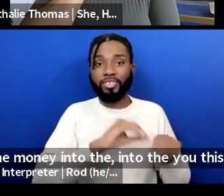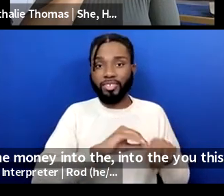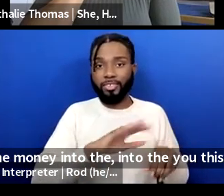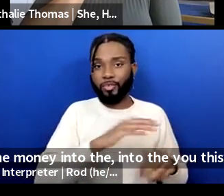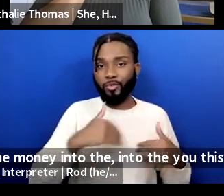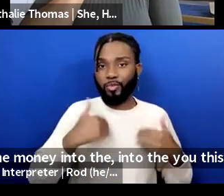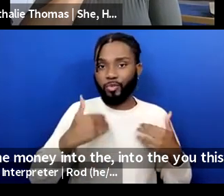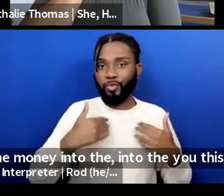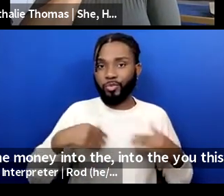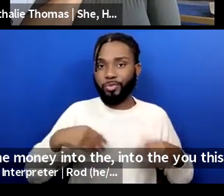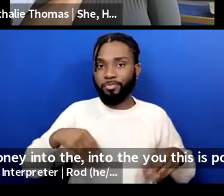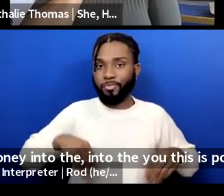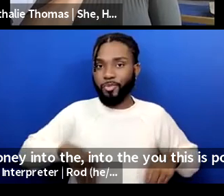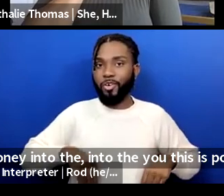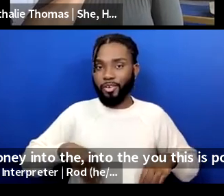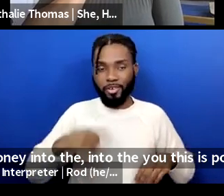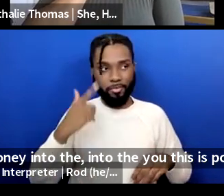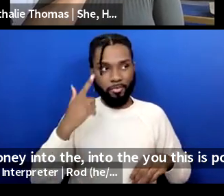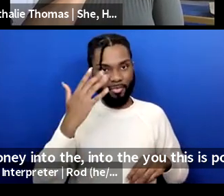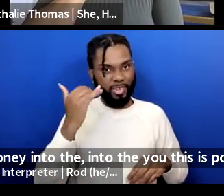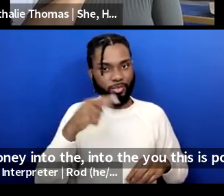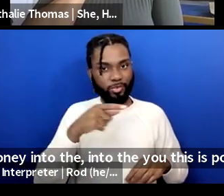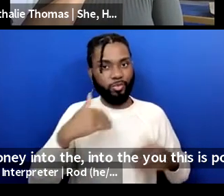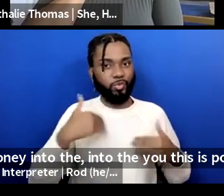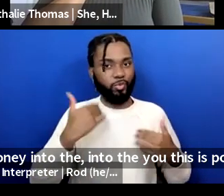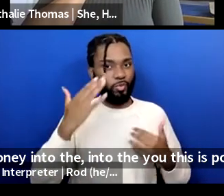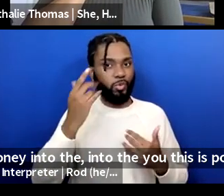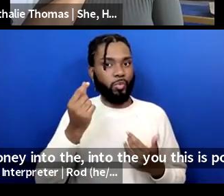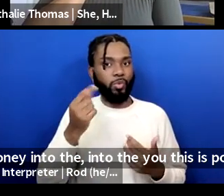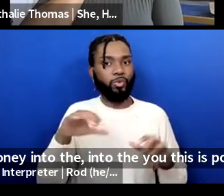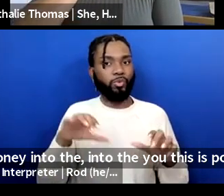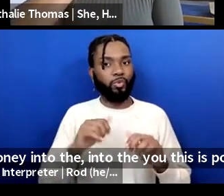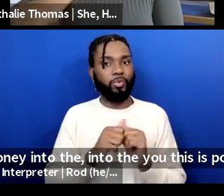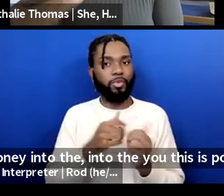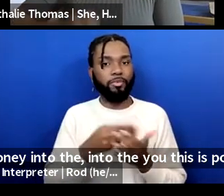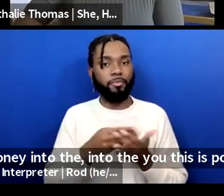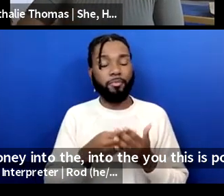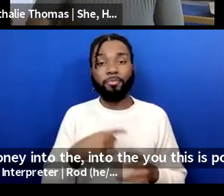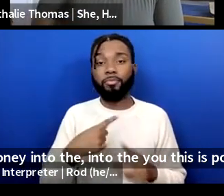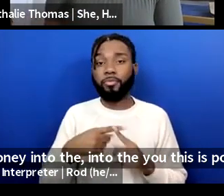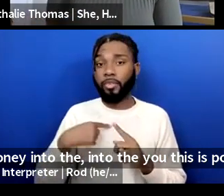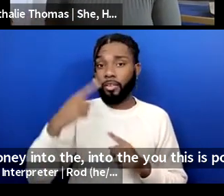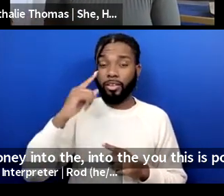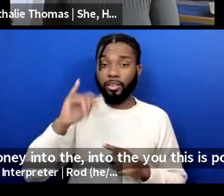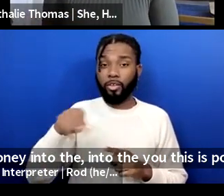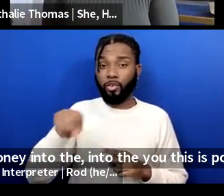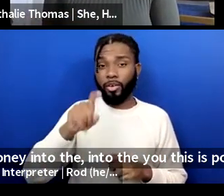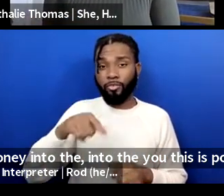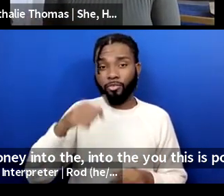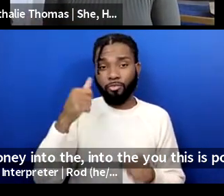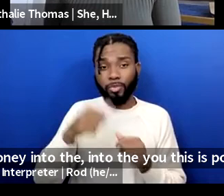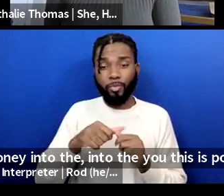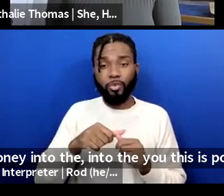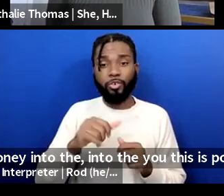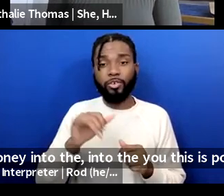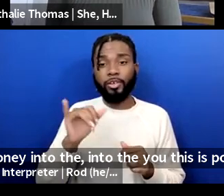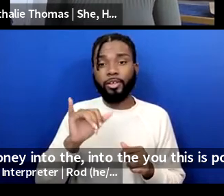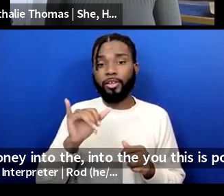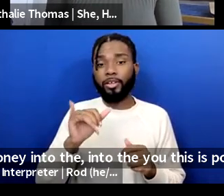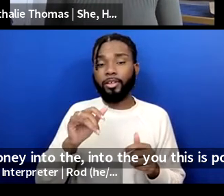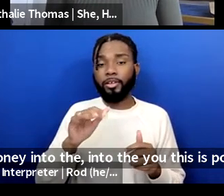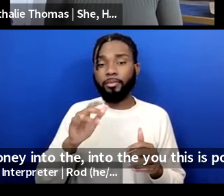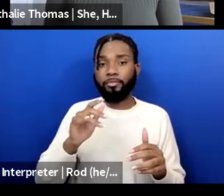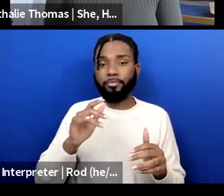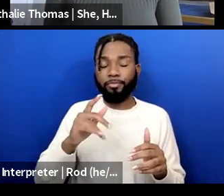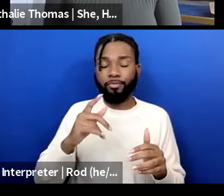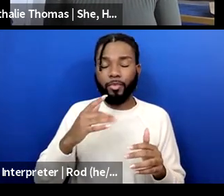pockets, because they know what to do with it, you know? And I think that you have to remember it's like plays, you know, a mentor once told